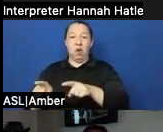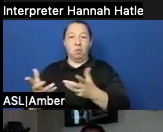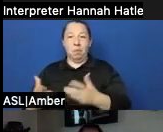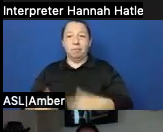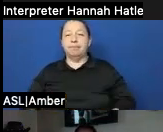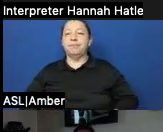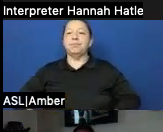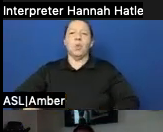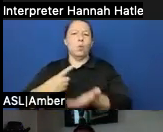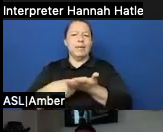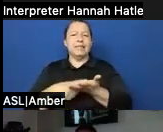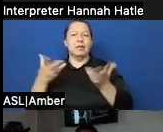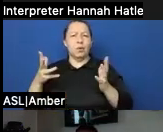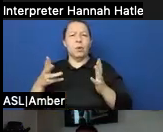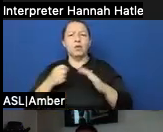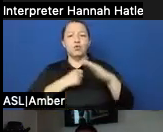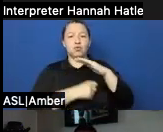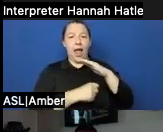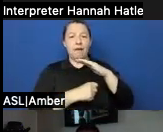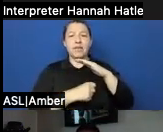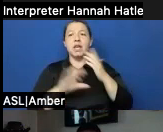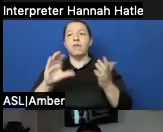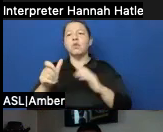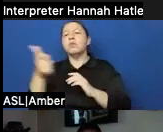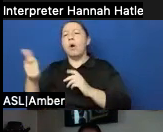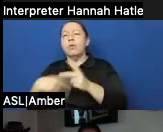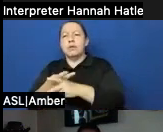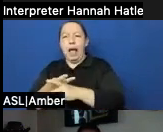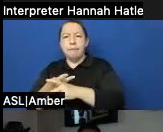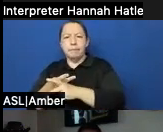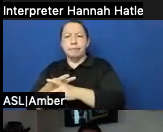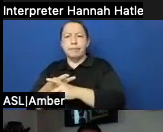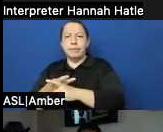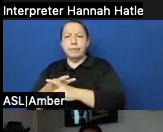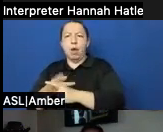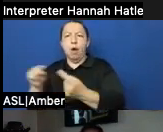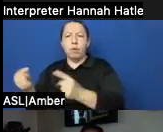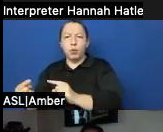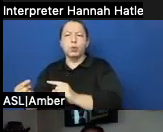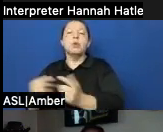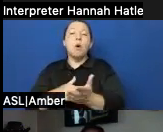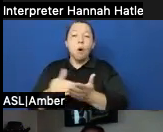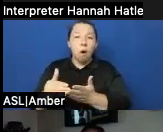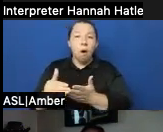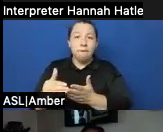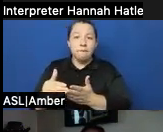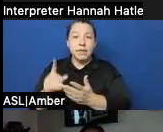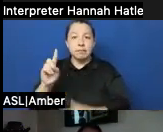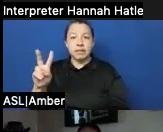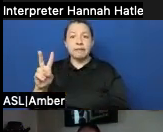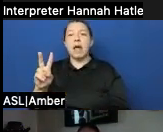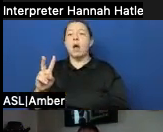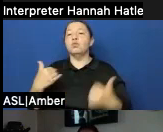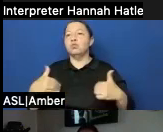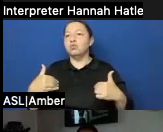too, with trafficking versus other forms of abuse. Oftentimes that domestic violence is a heavy intersection because